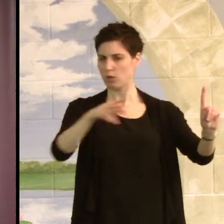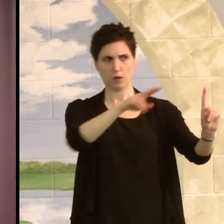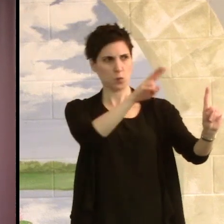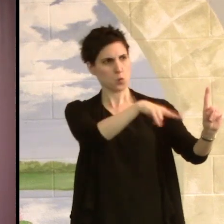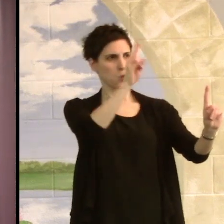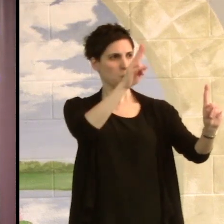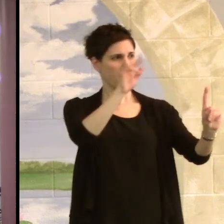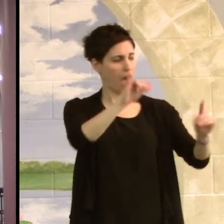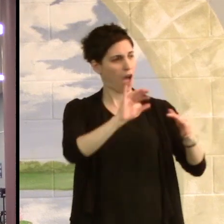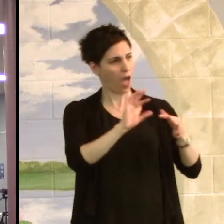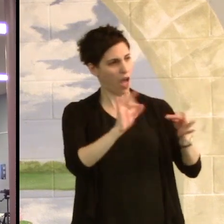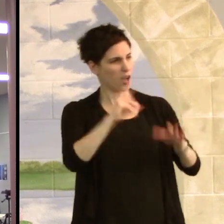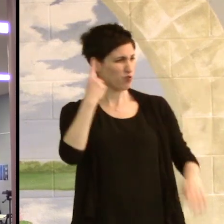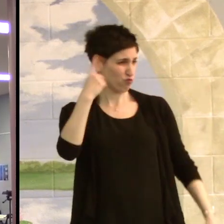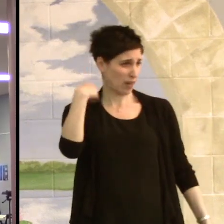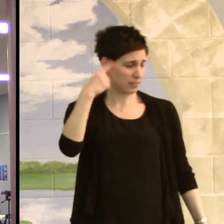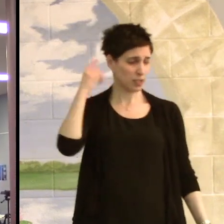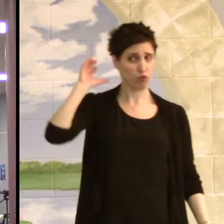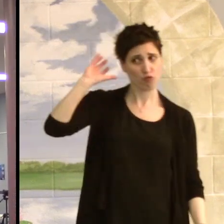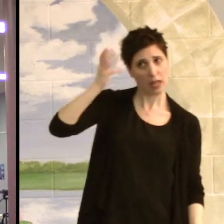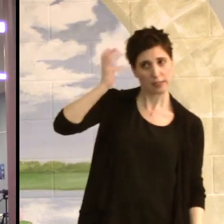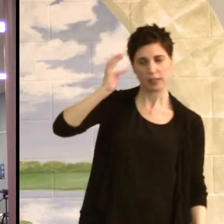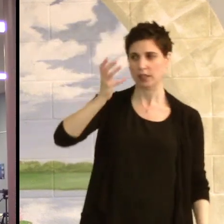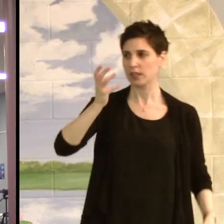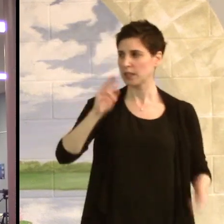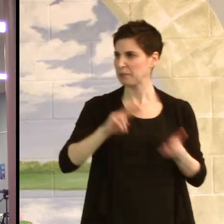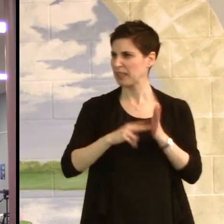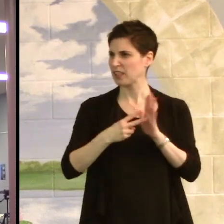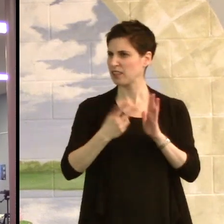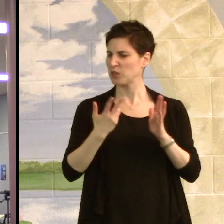express a serious misunderstanding about mental illness.